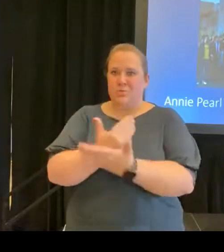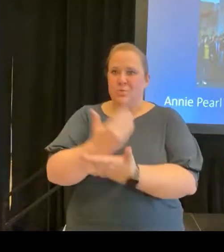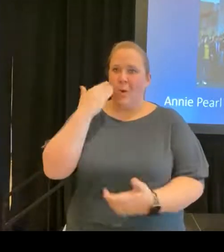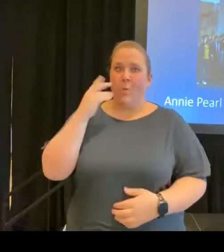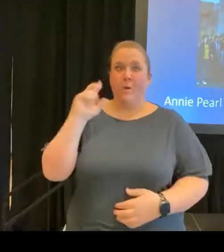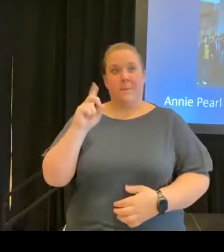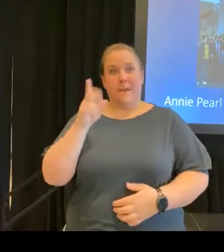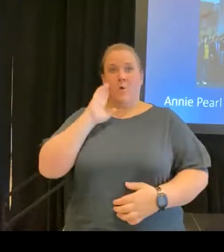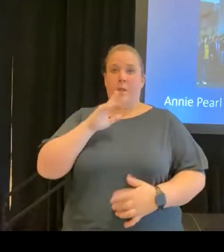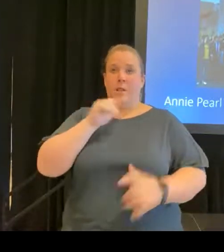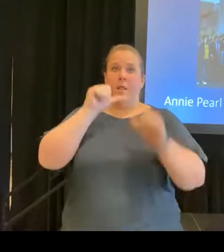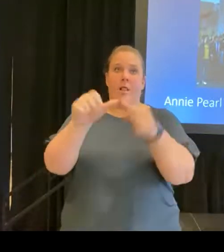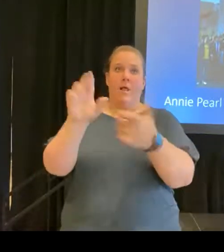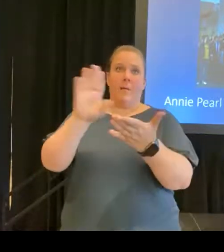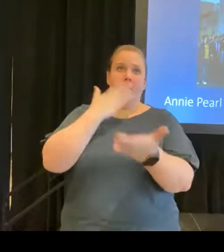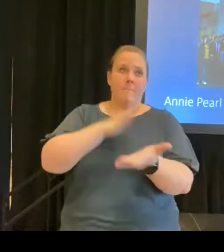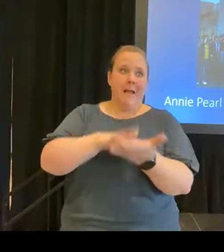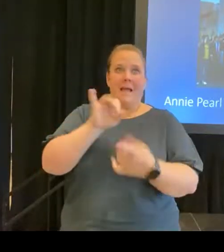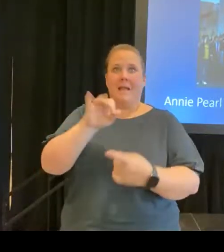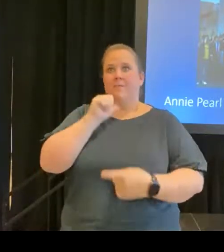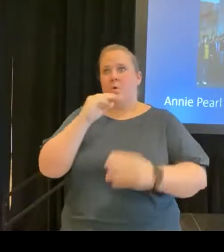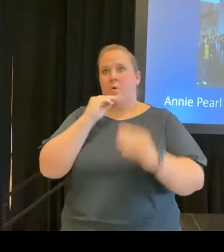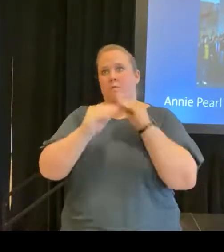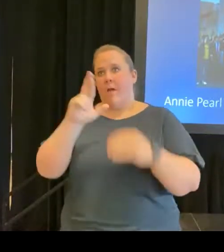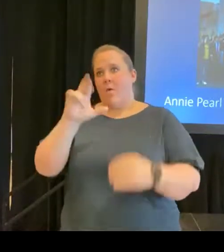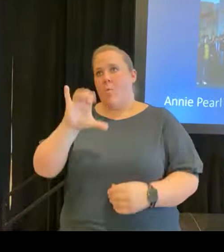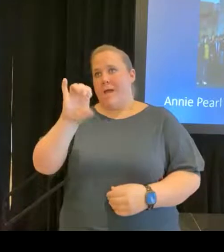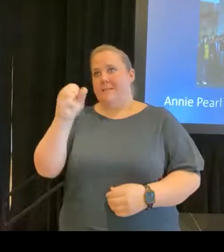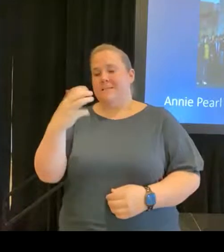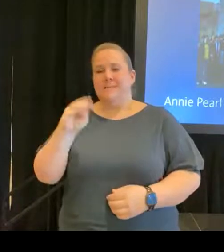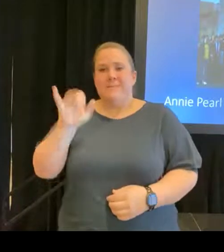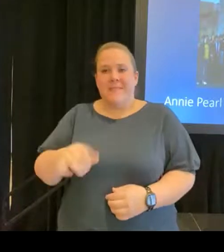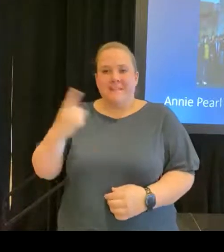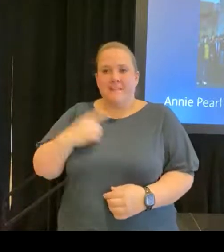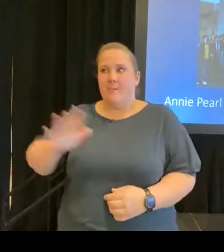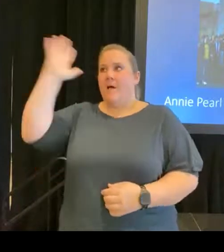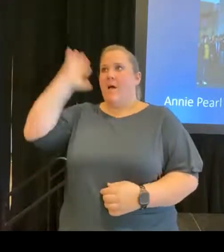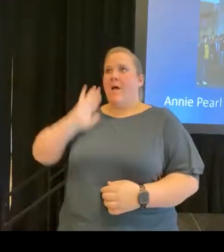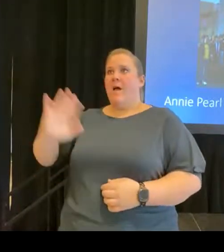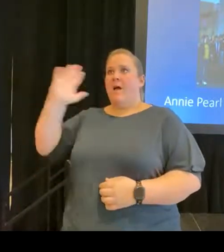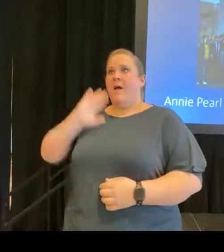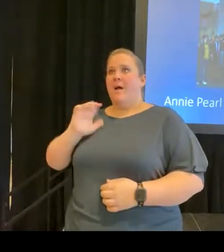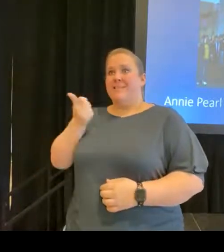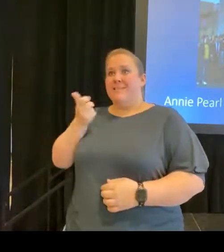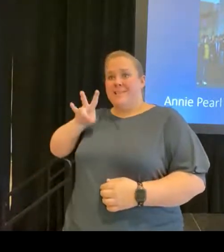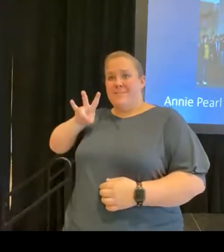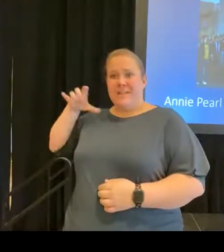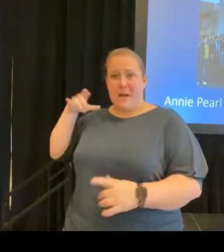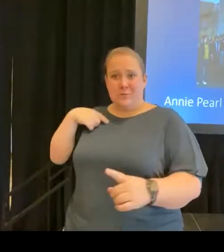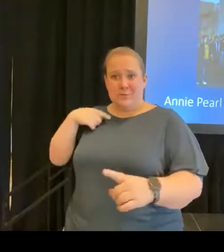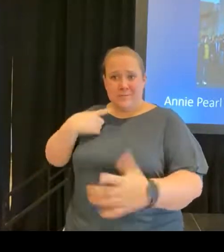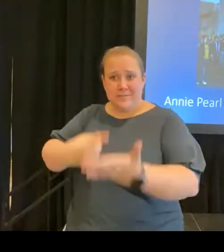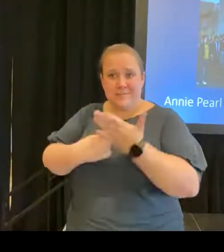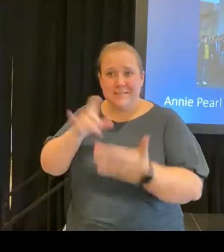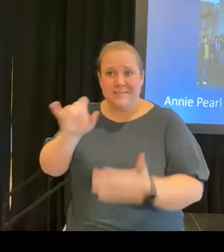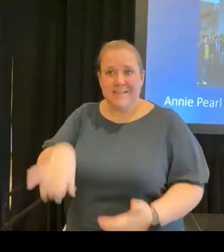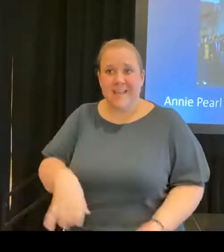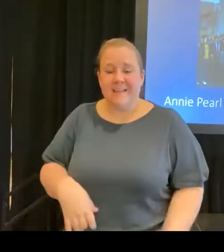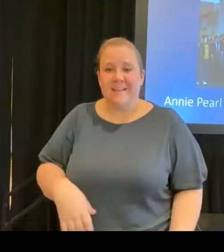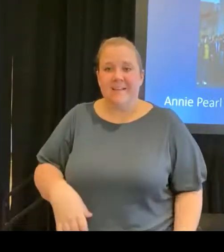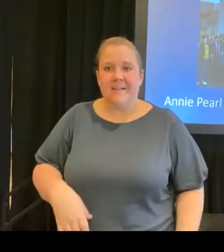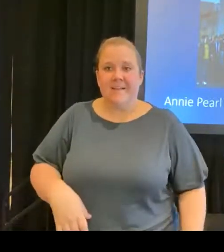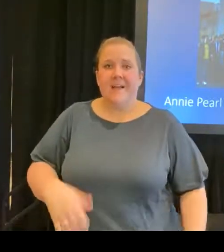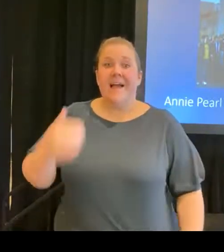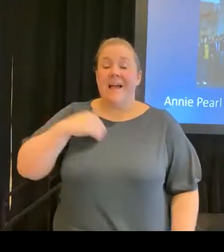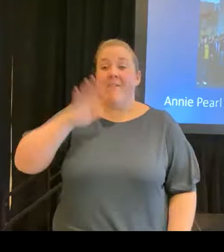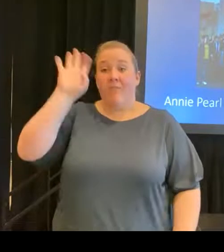to be bad if we don't fix racism is something that was talked about back in the 1700s, right? There's a